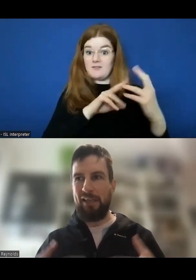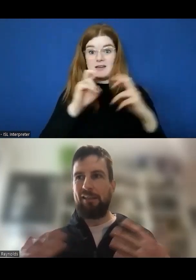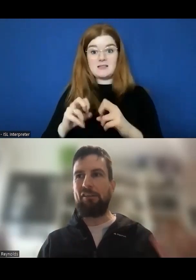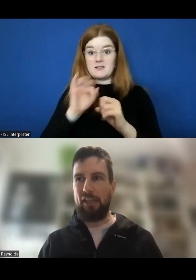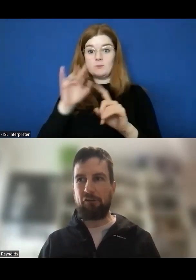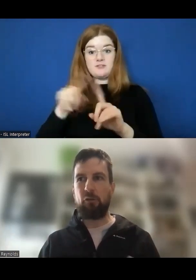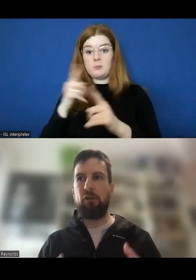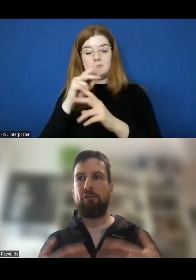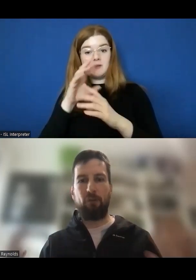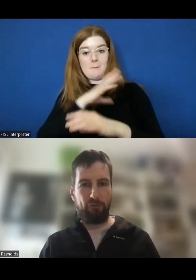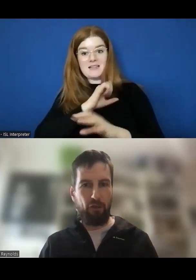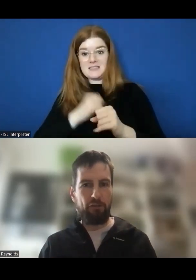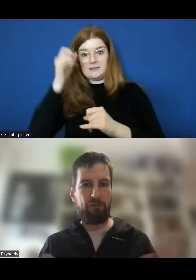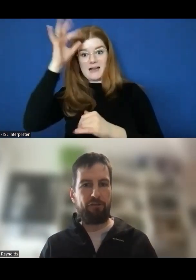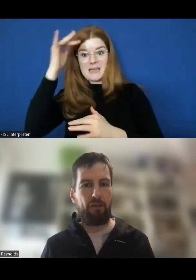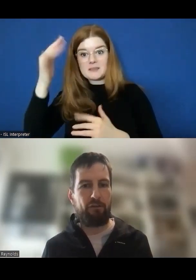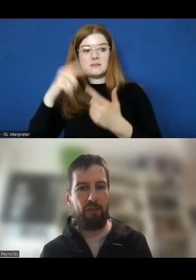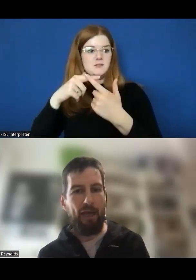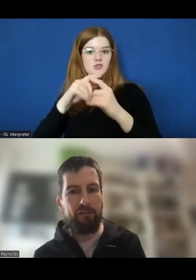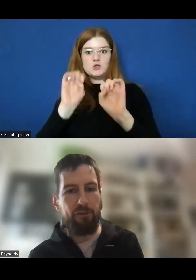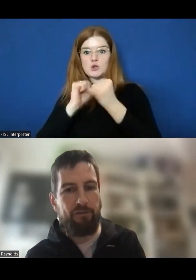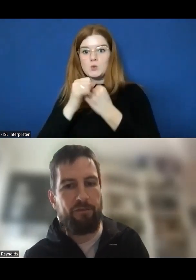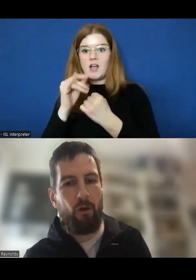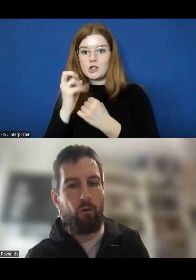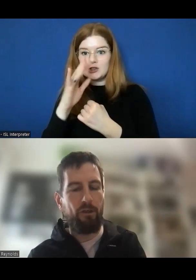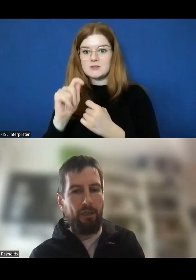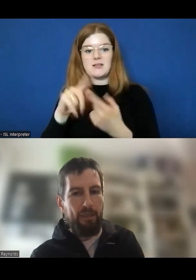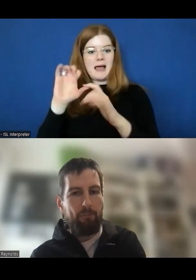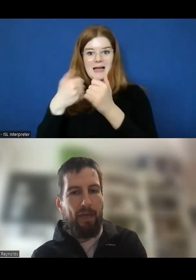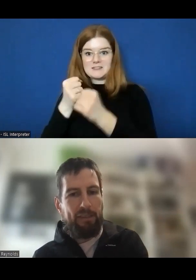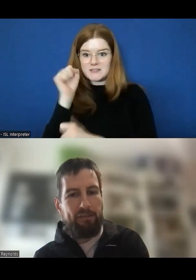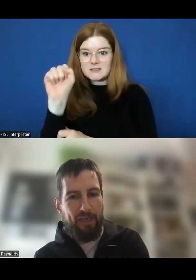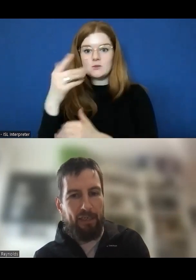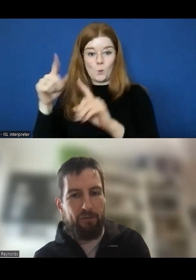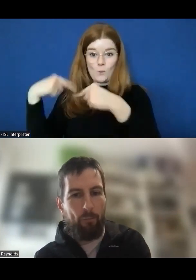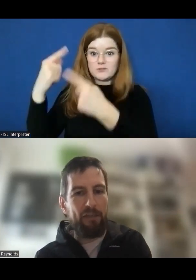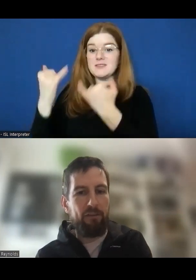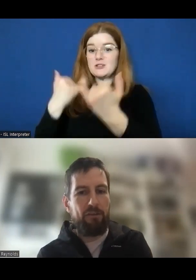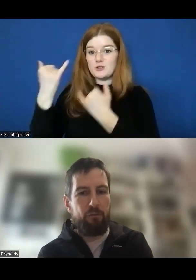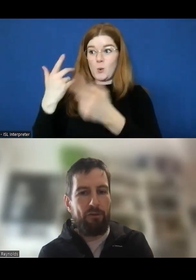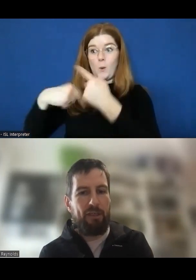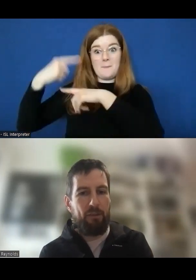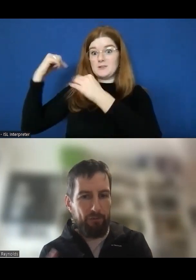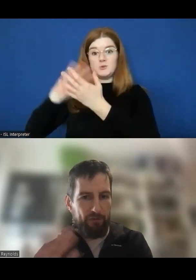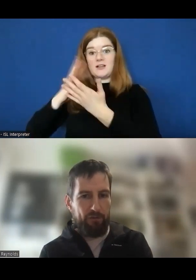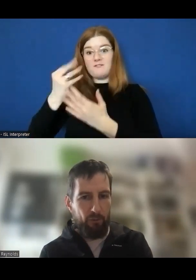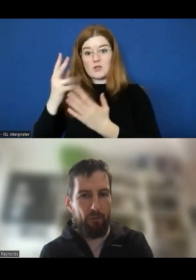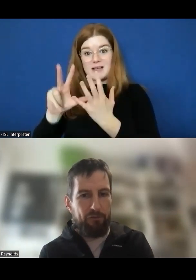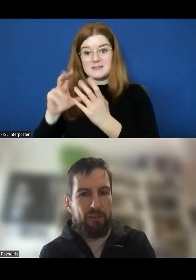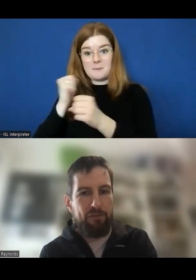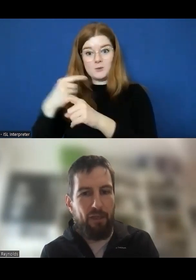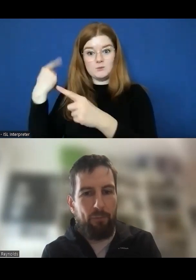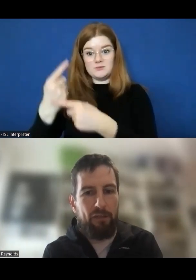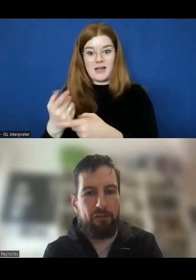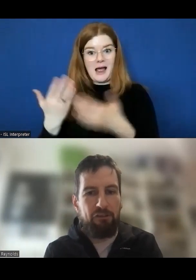Palestinian intellectuals and sociologists and activists over many decades, going back to 1948, about the, how